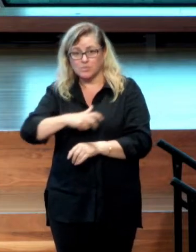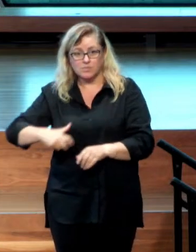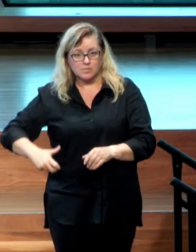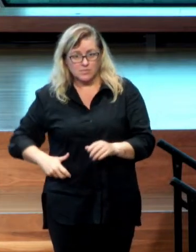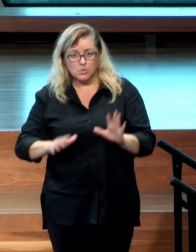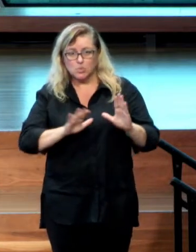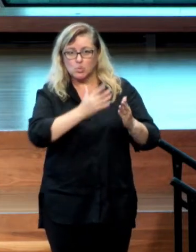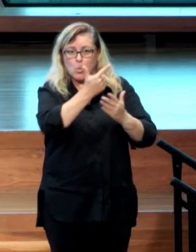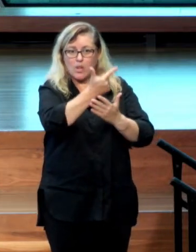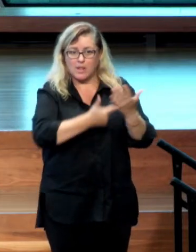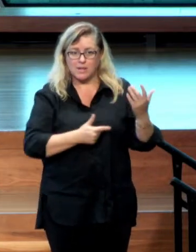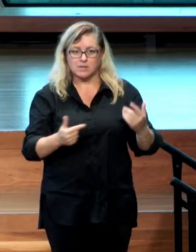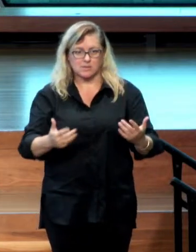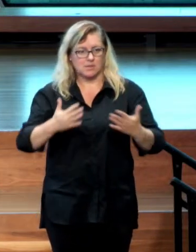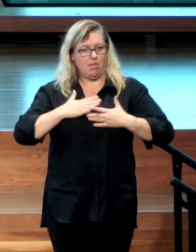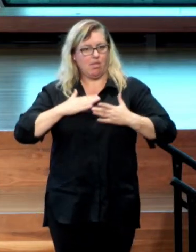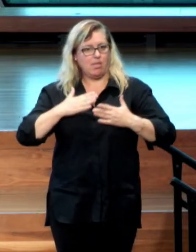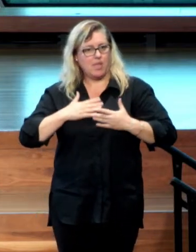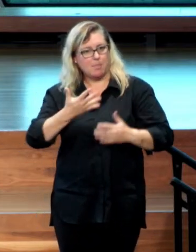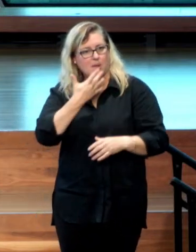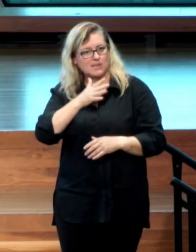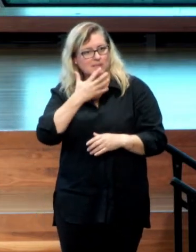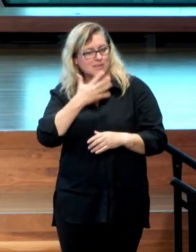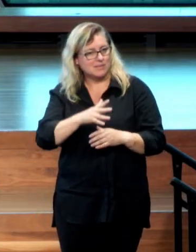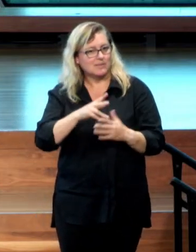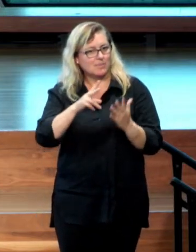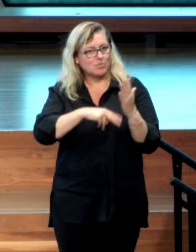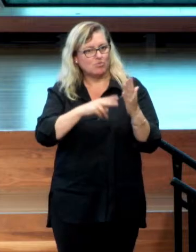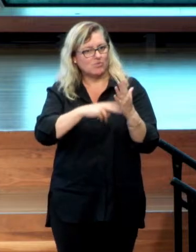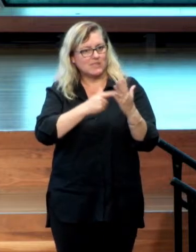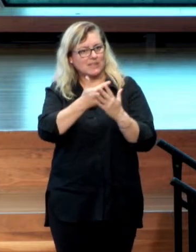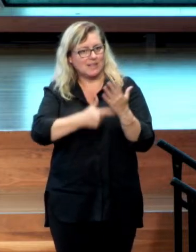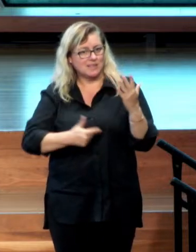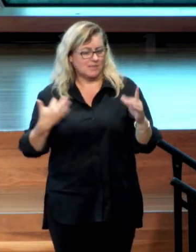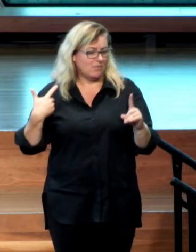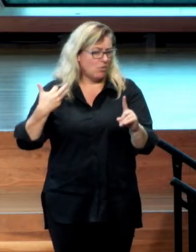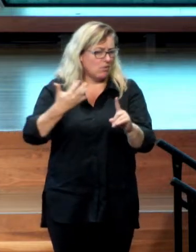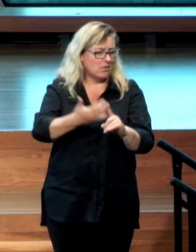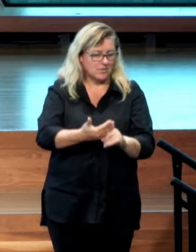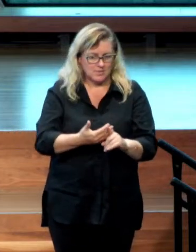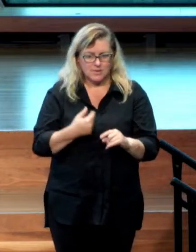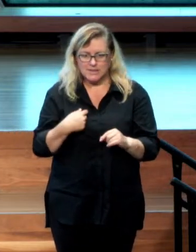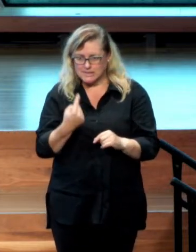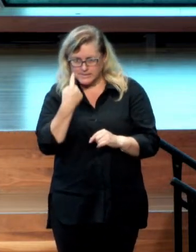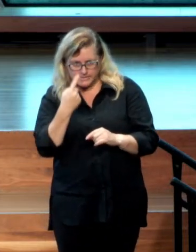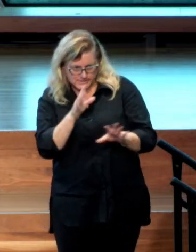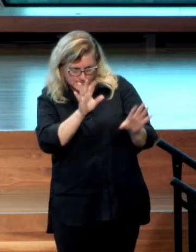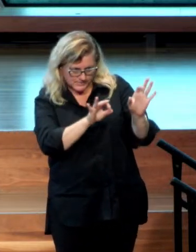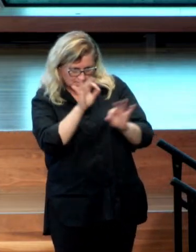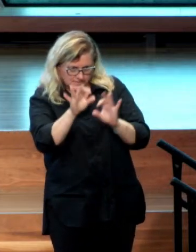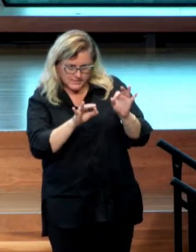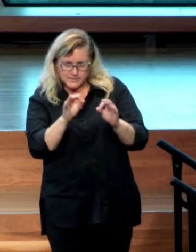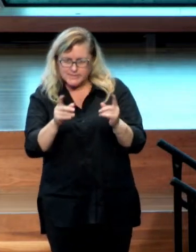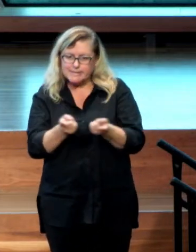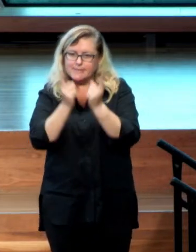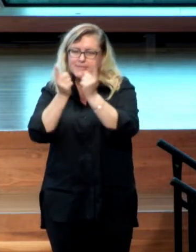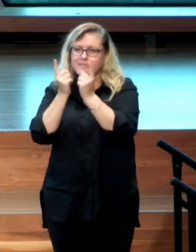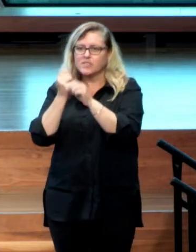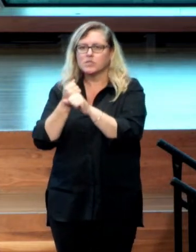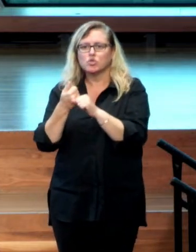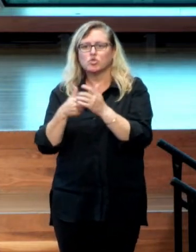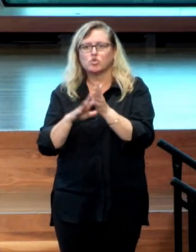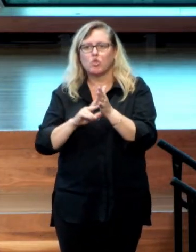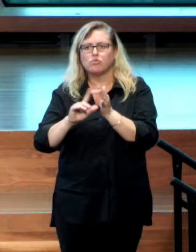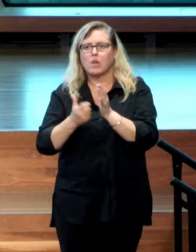shortlist has formed part of my summer reading list for years. I love seeing the way the selection spans so many different genres